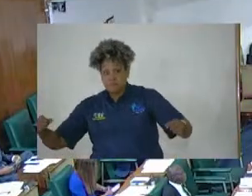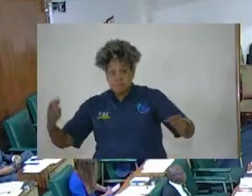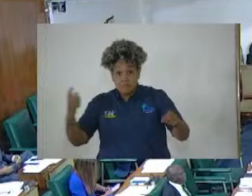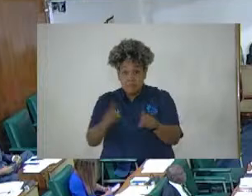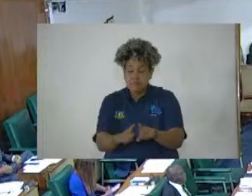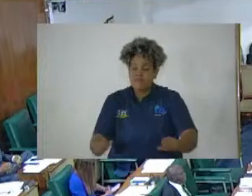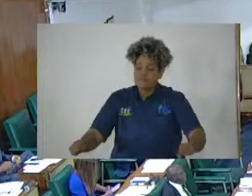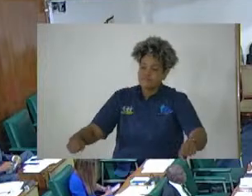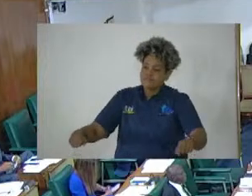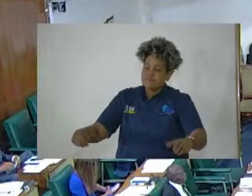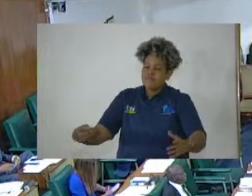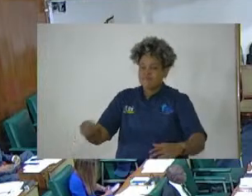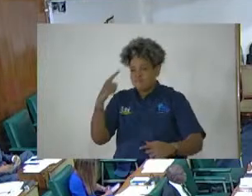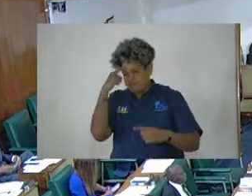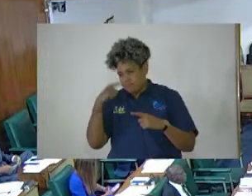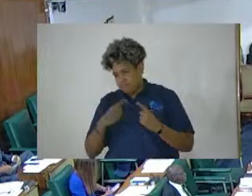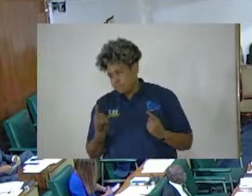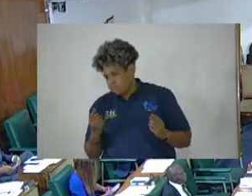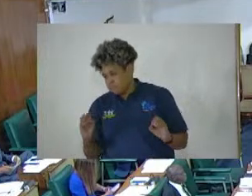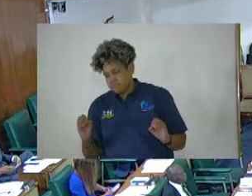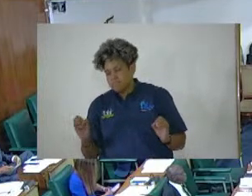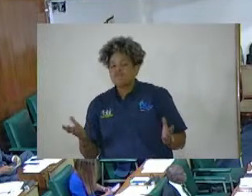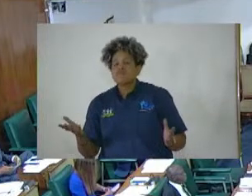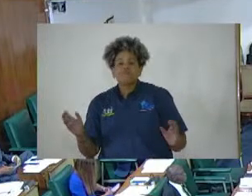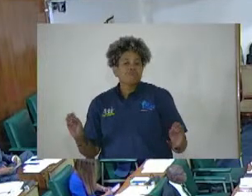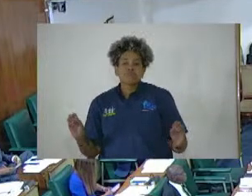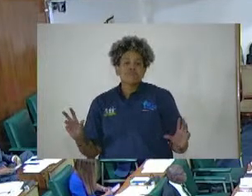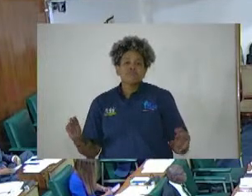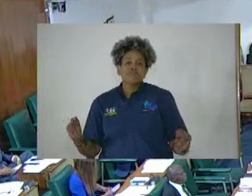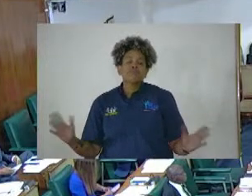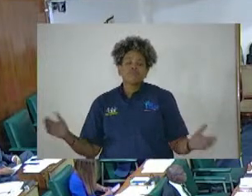favor? Those against? The ayes have it.